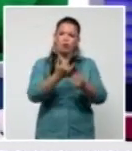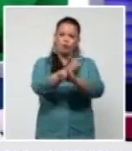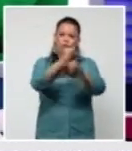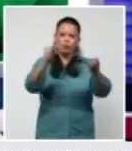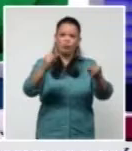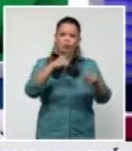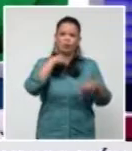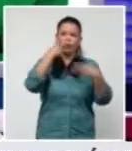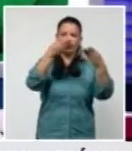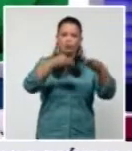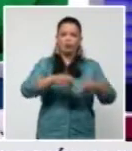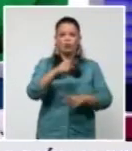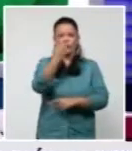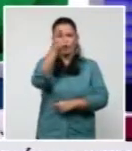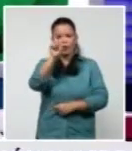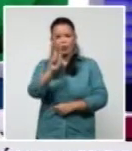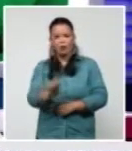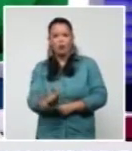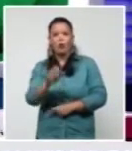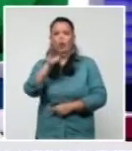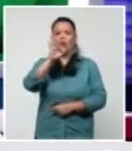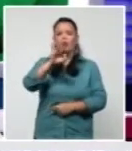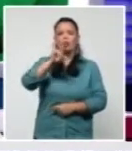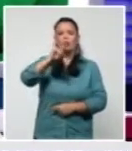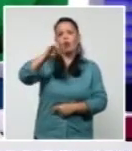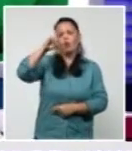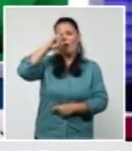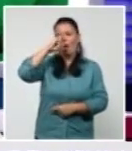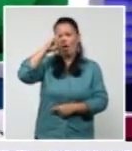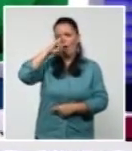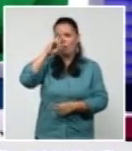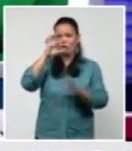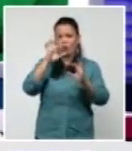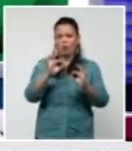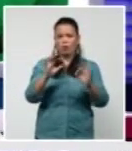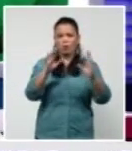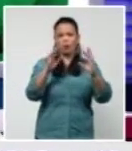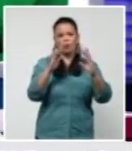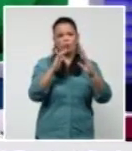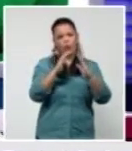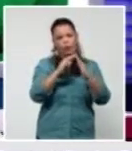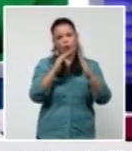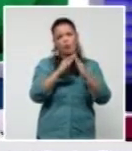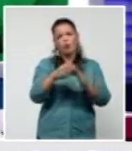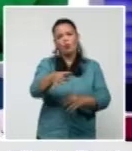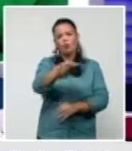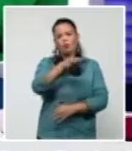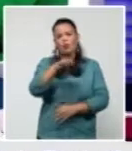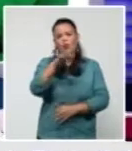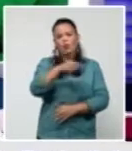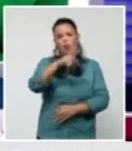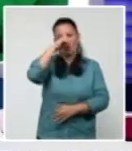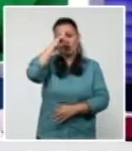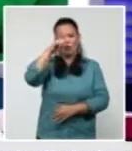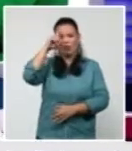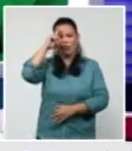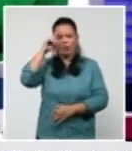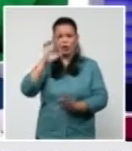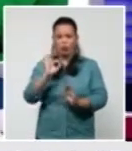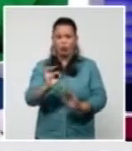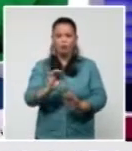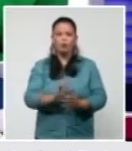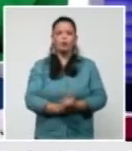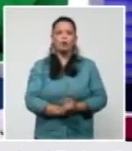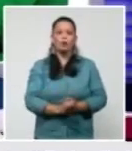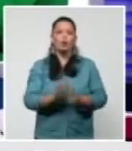of an 89-year-old patient from the municipality of Sancti Spiritus, and a confirmed case contact.